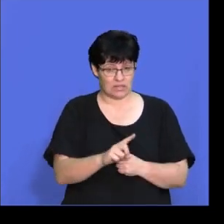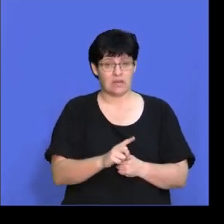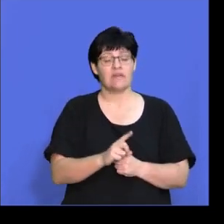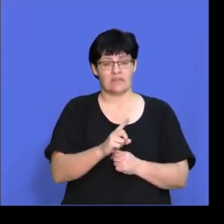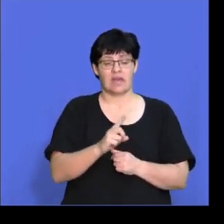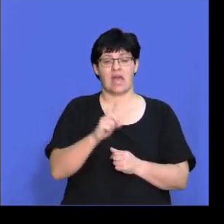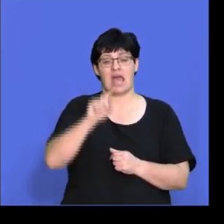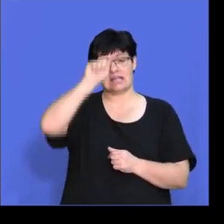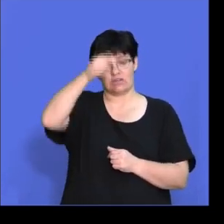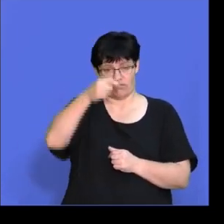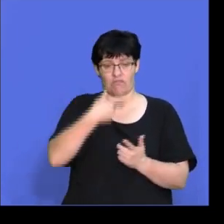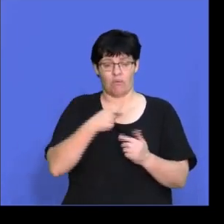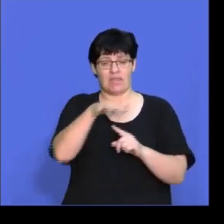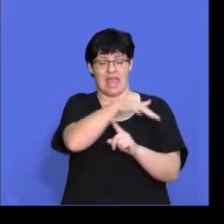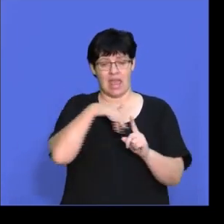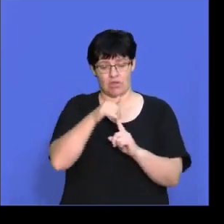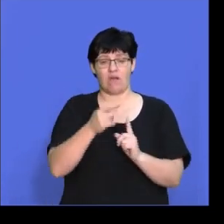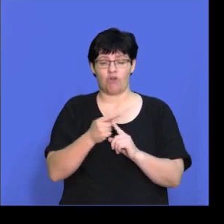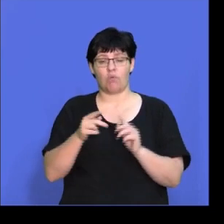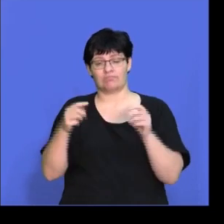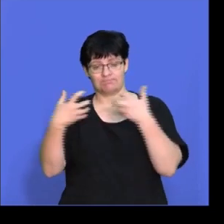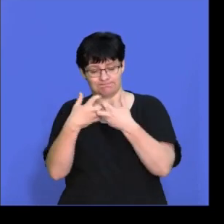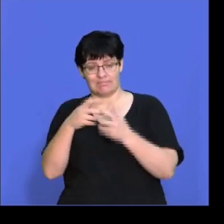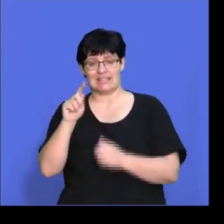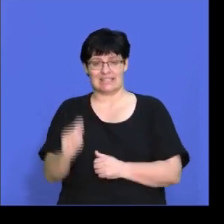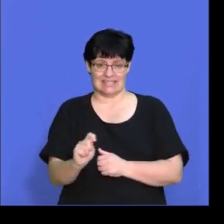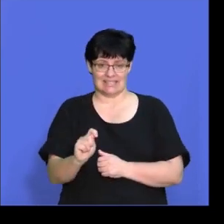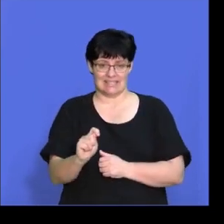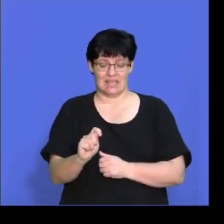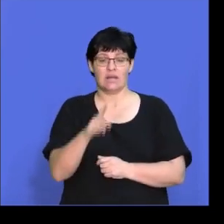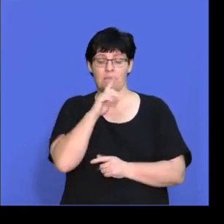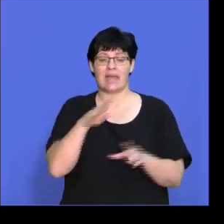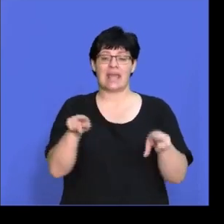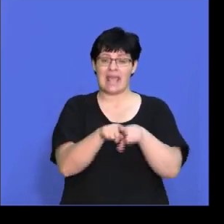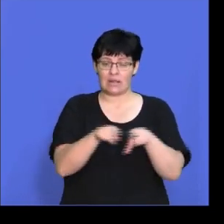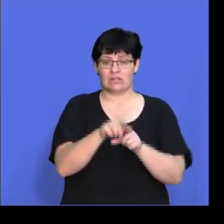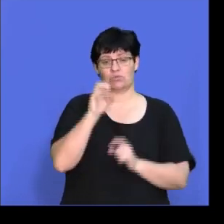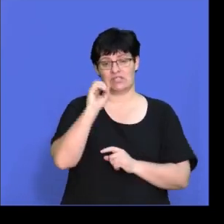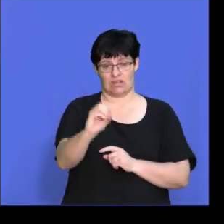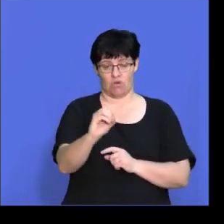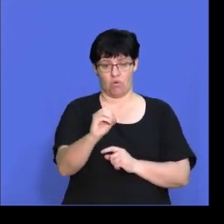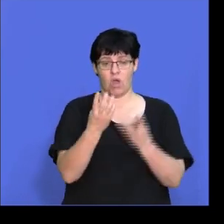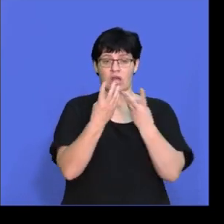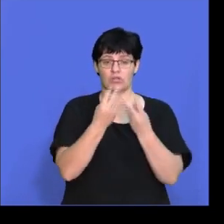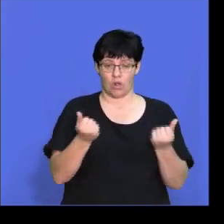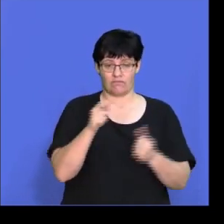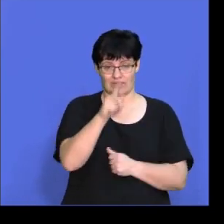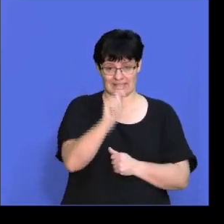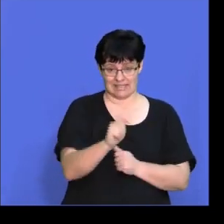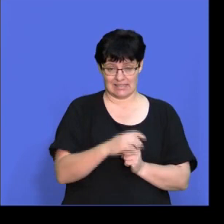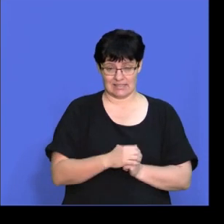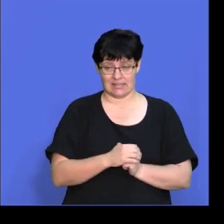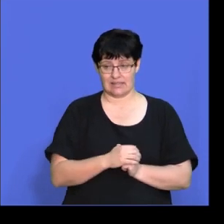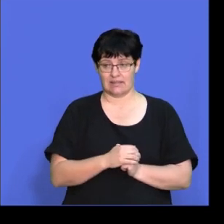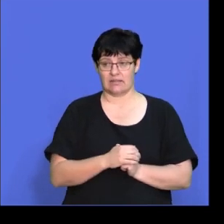now is we need to find the derivative of the area with respect to t, and then we need to make that equal to 0 and solve